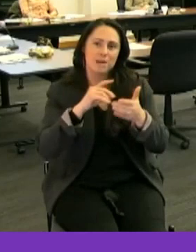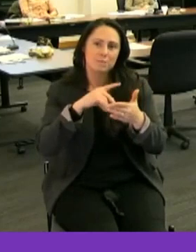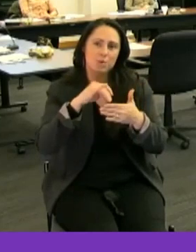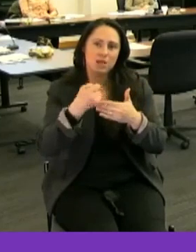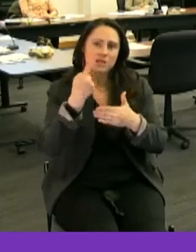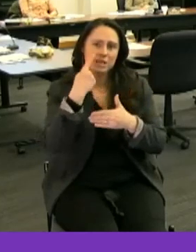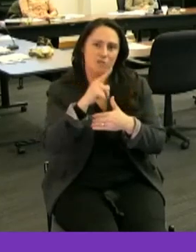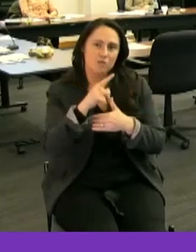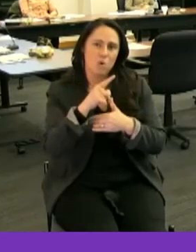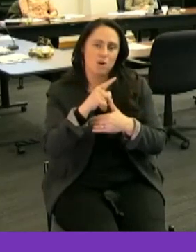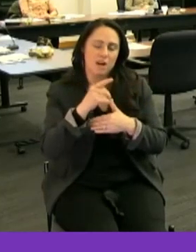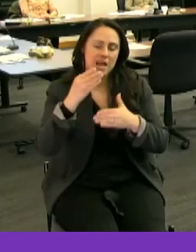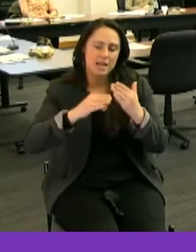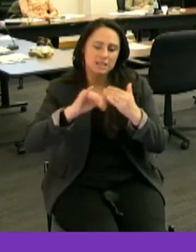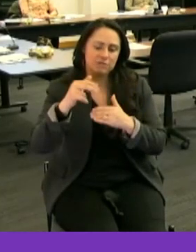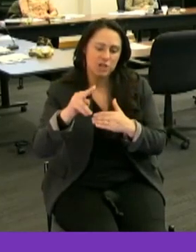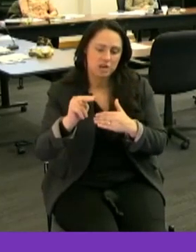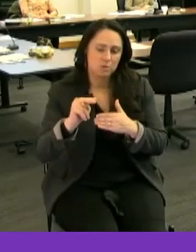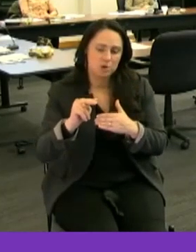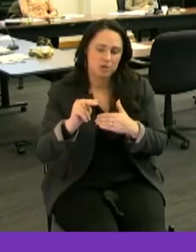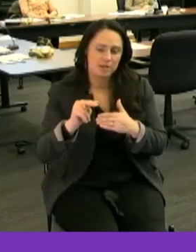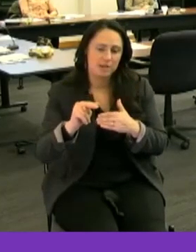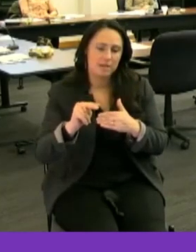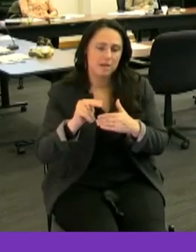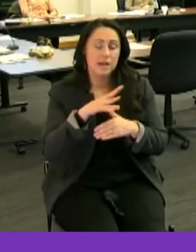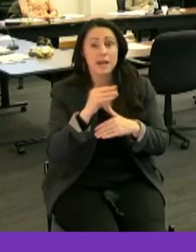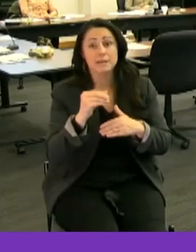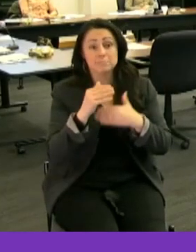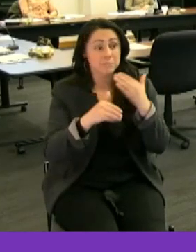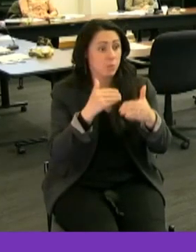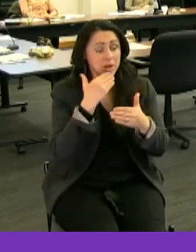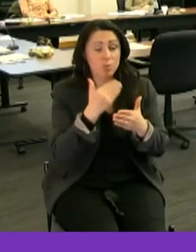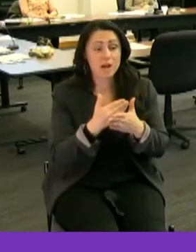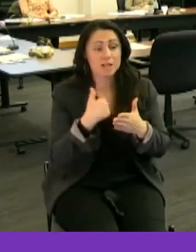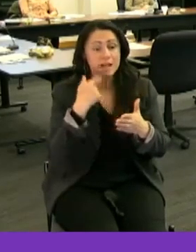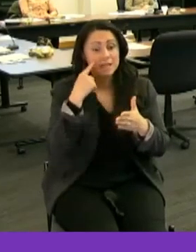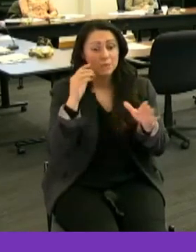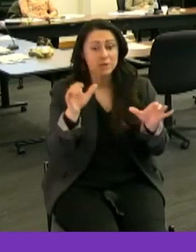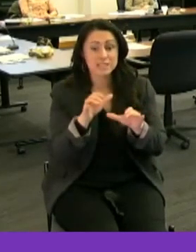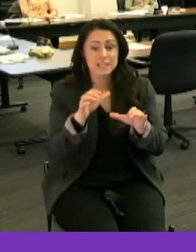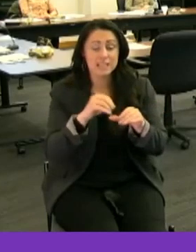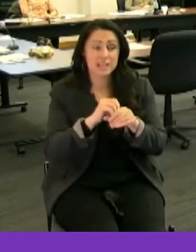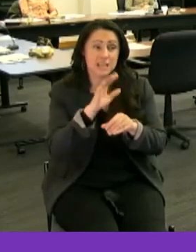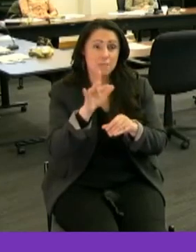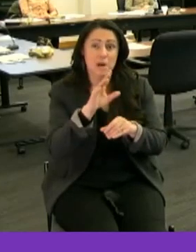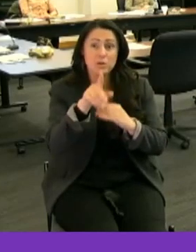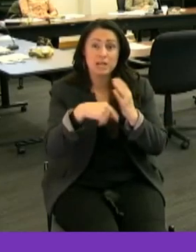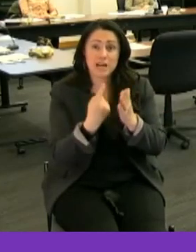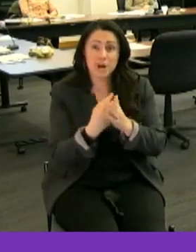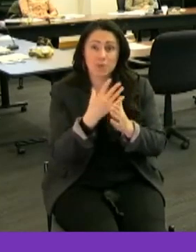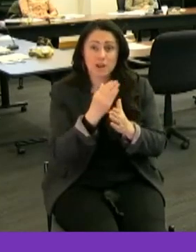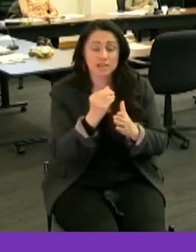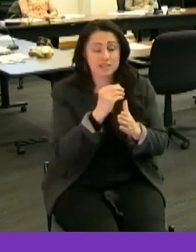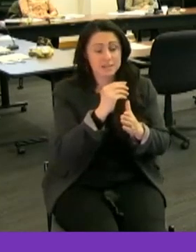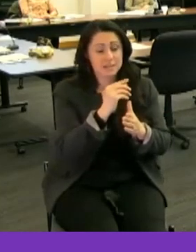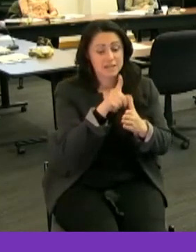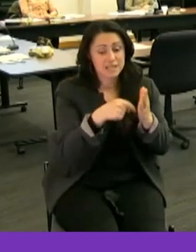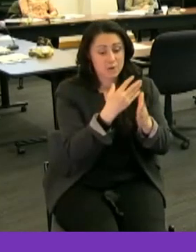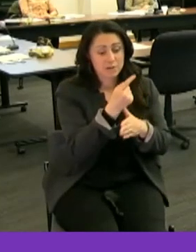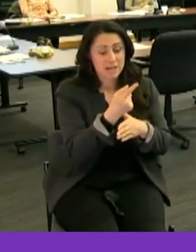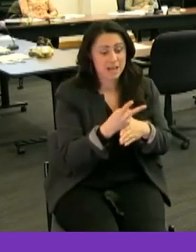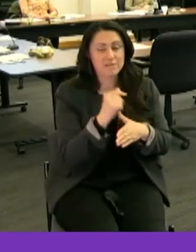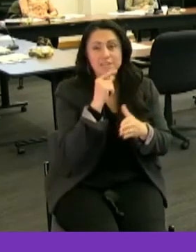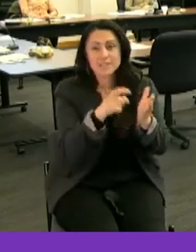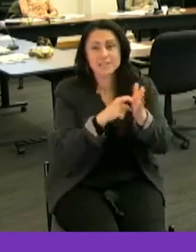project for end of January, and it went well. It went well. I think we did it in about an hour and a half, so it really didn't take